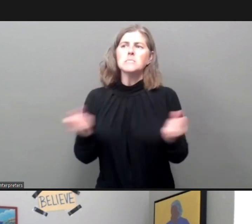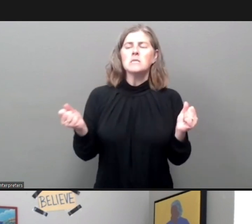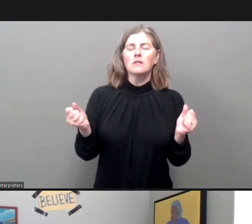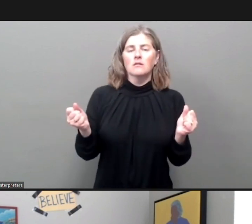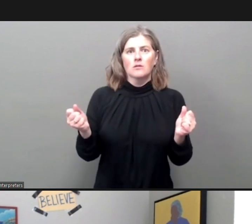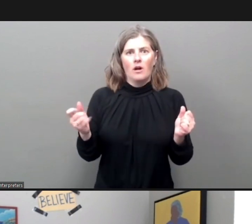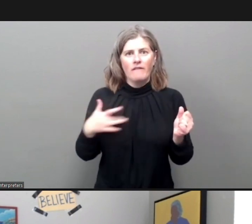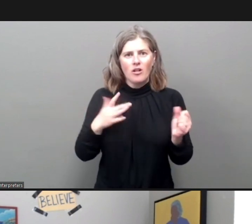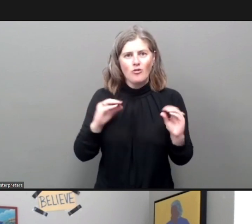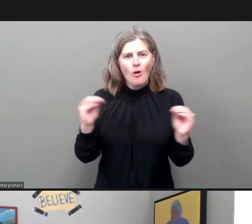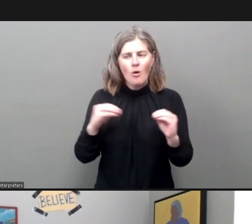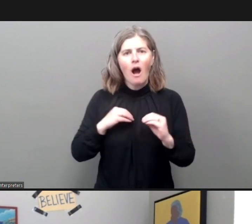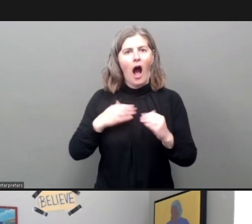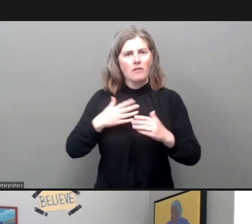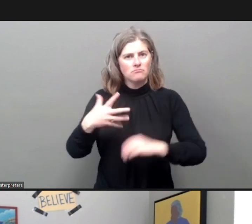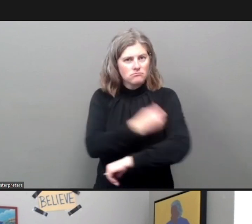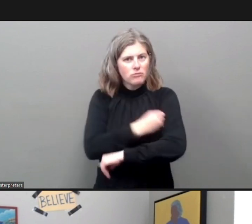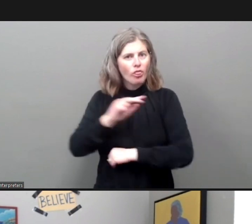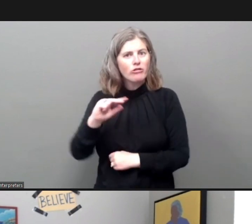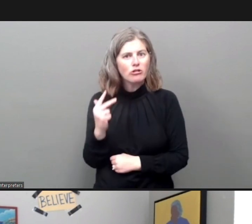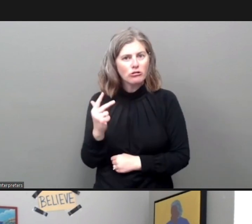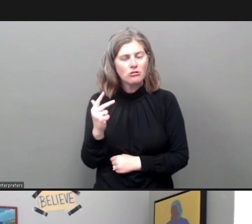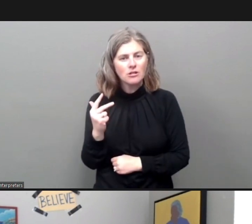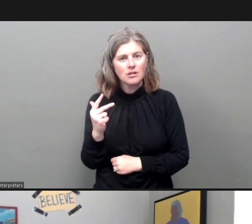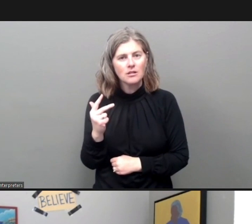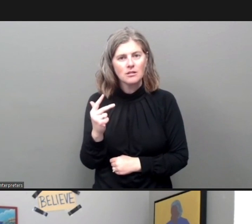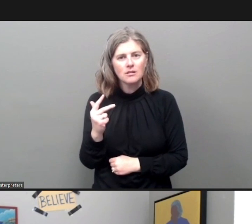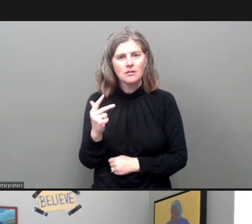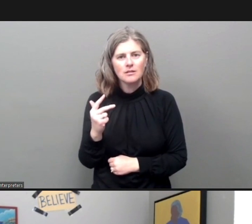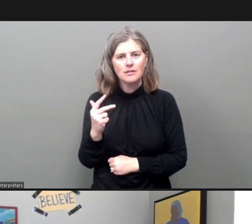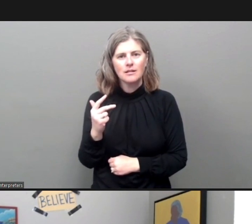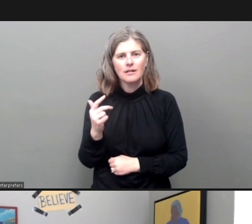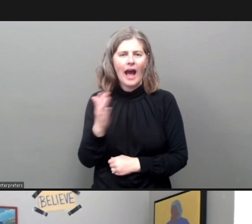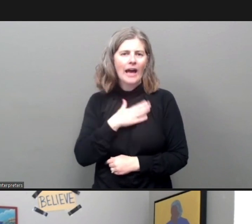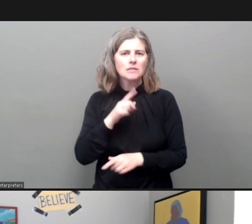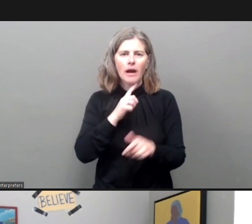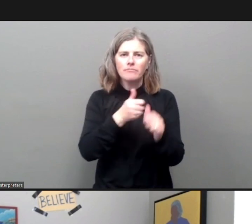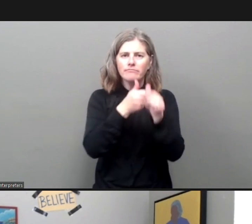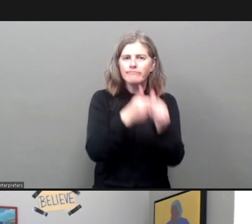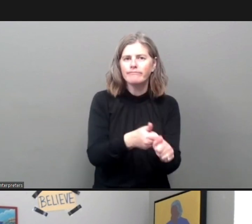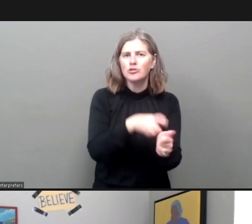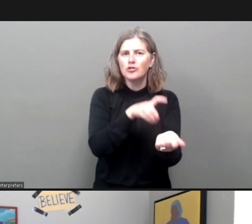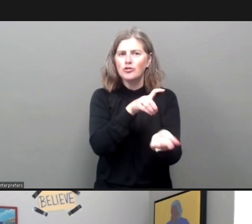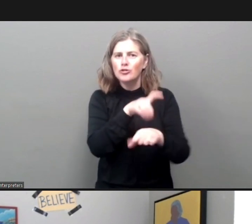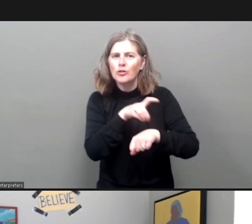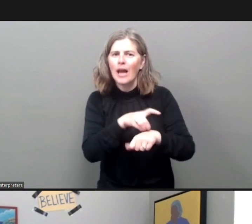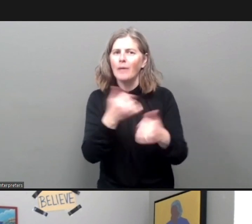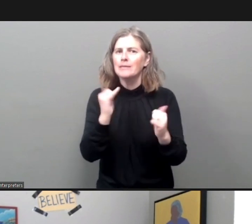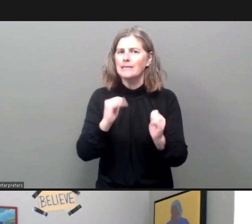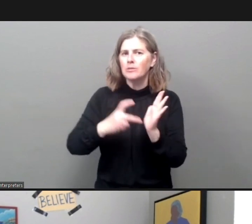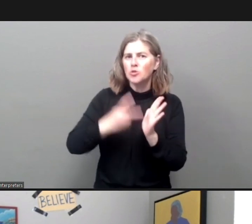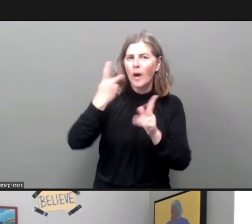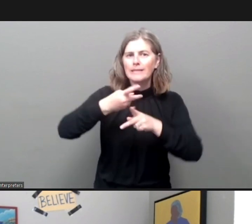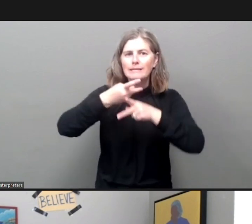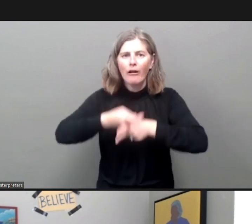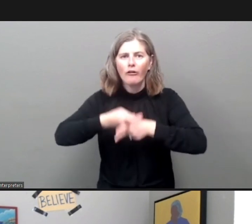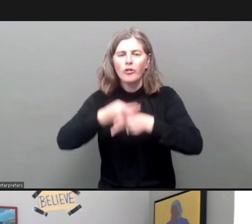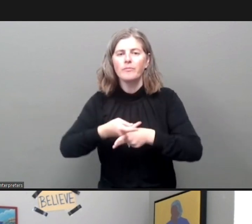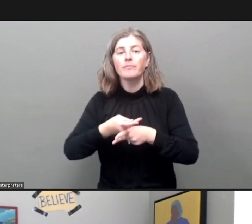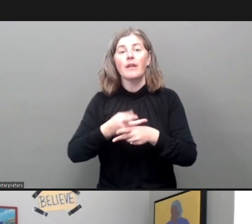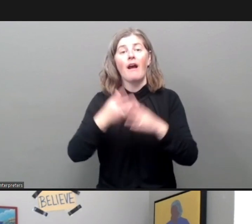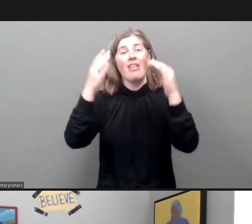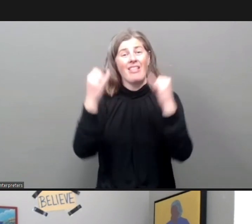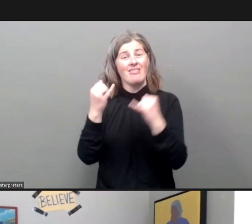anymore. I got my booster as sort of my civic duty. I'm still being twice as careful. And then the last